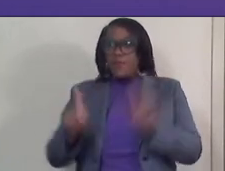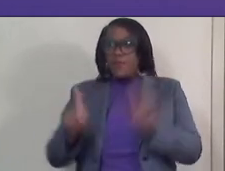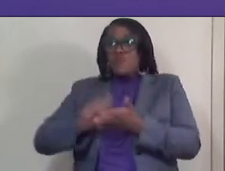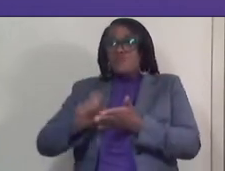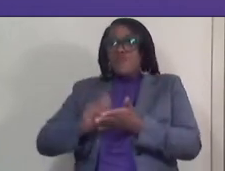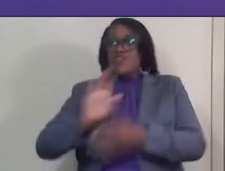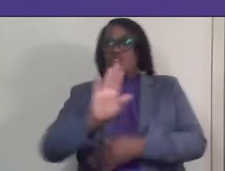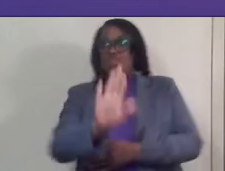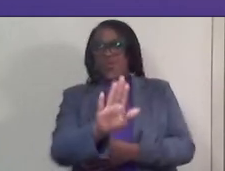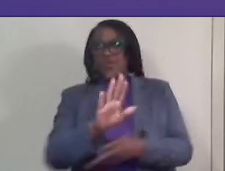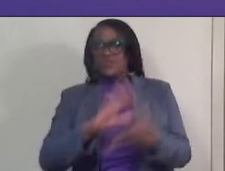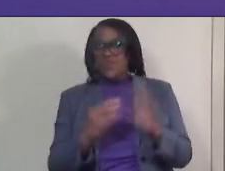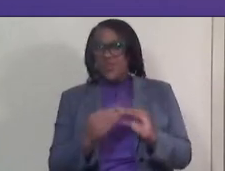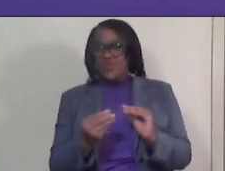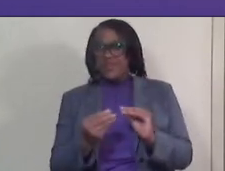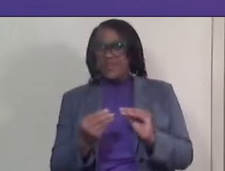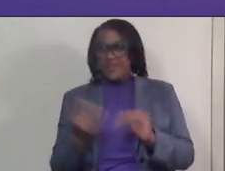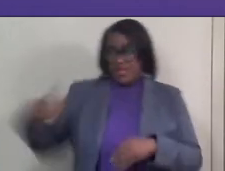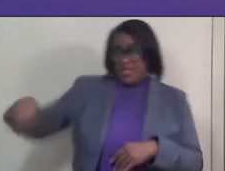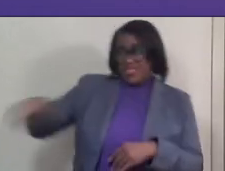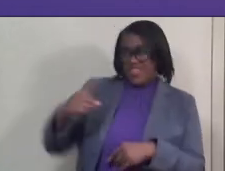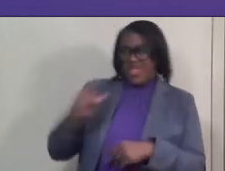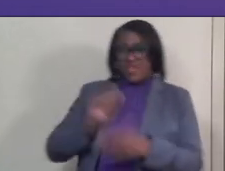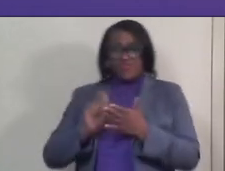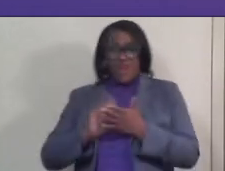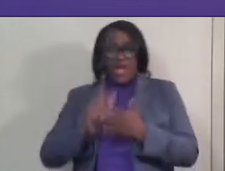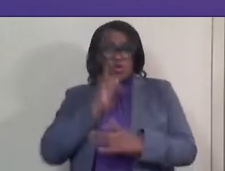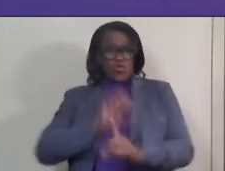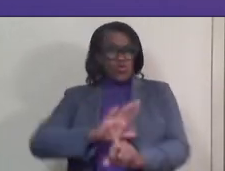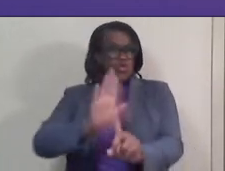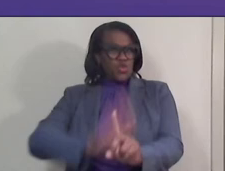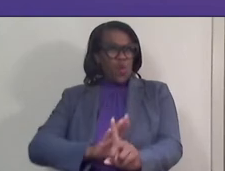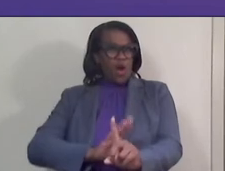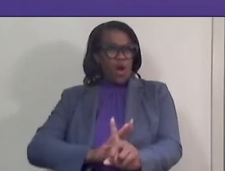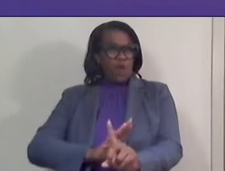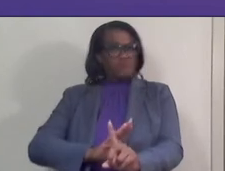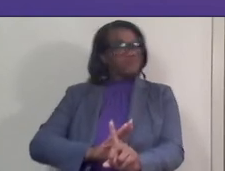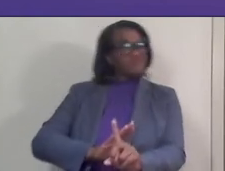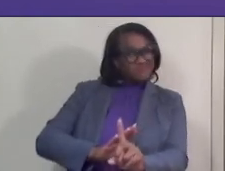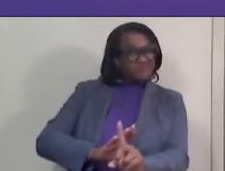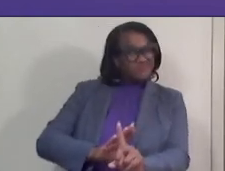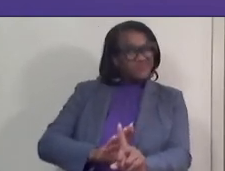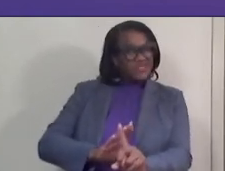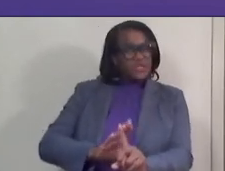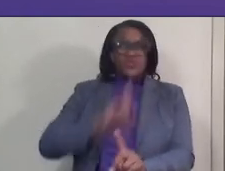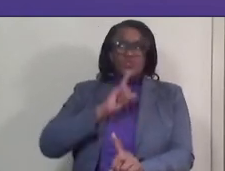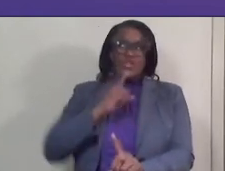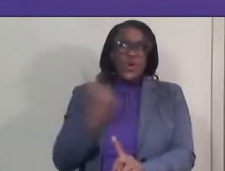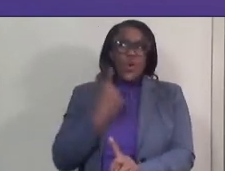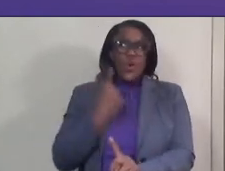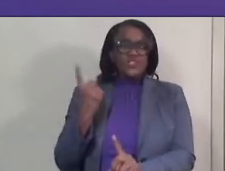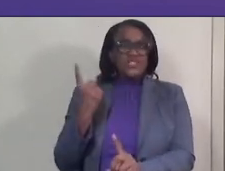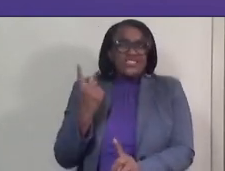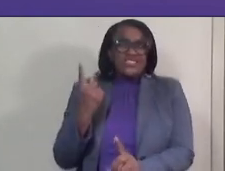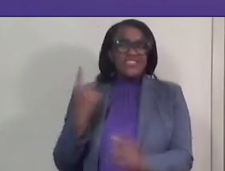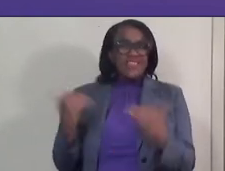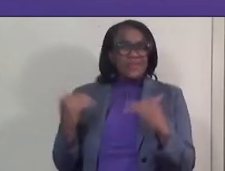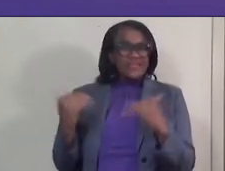or recording and documenting who you are, there's only so much they'll be able to tell.